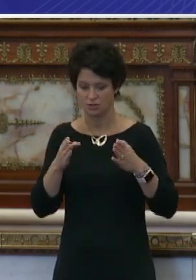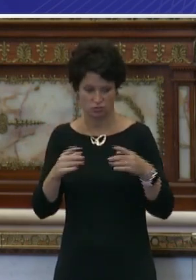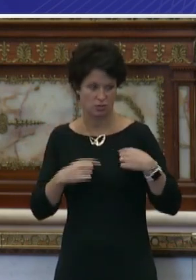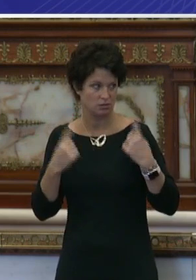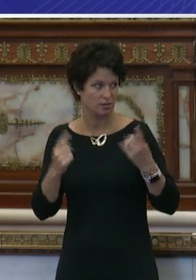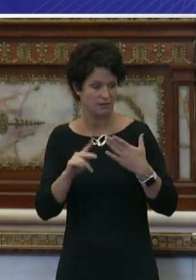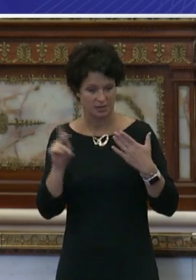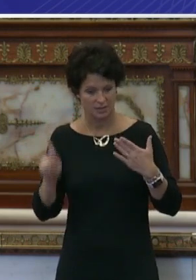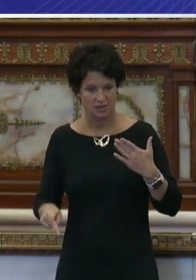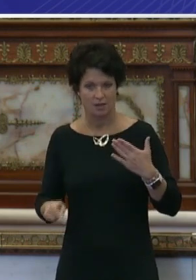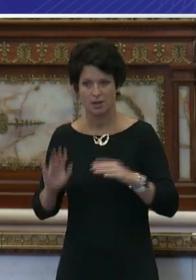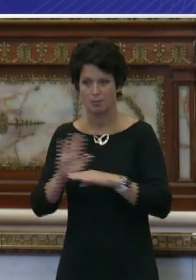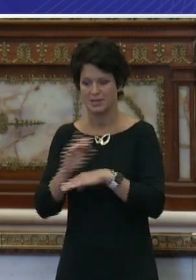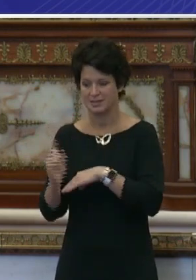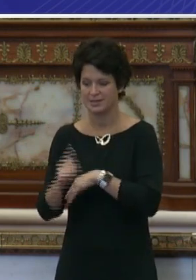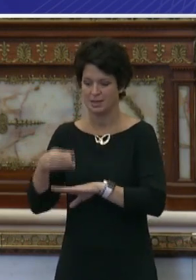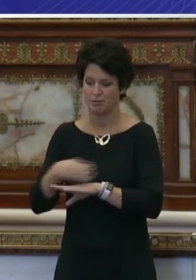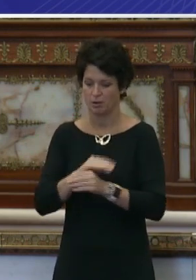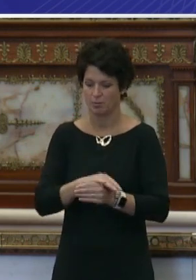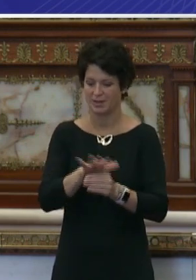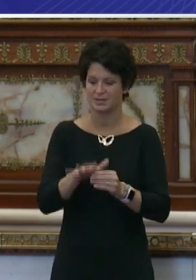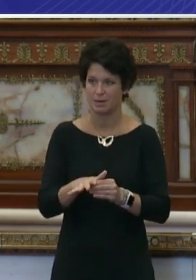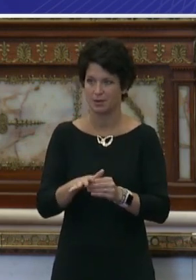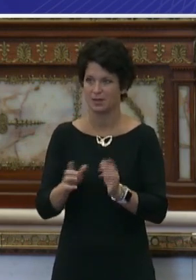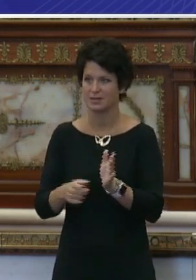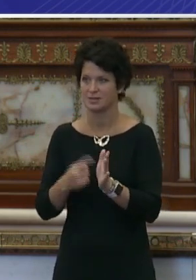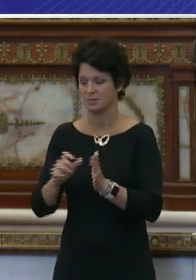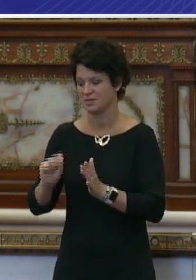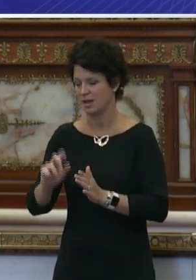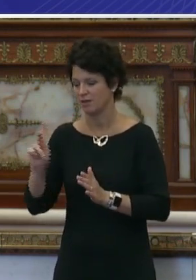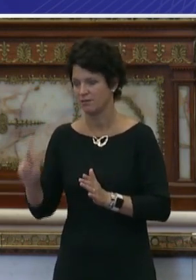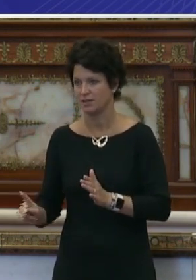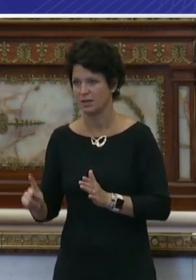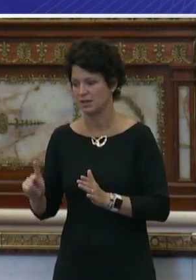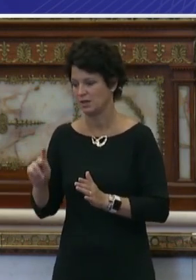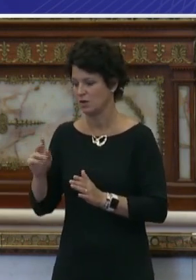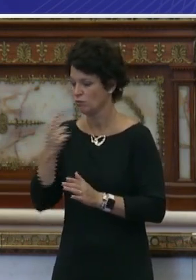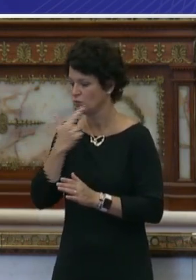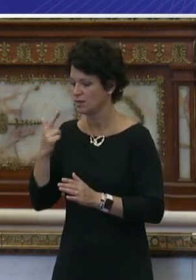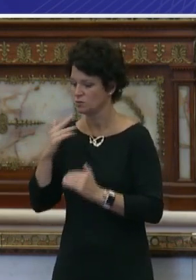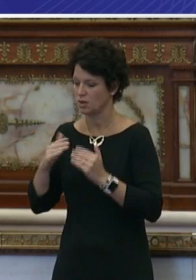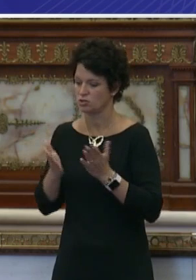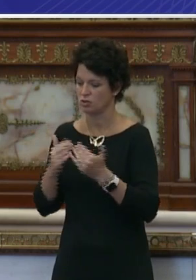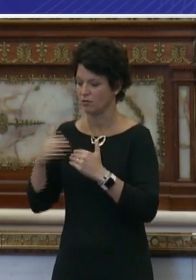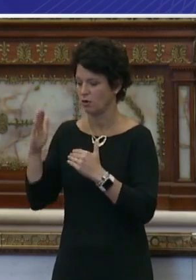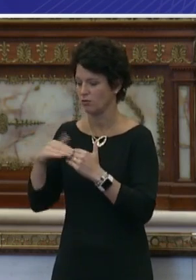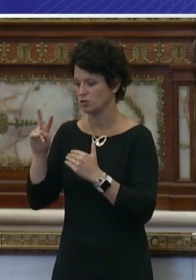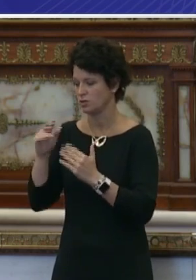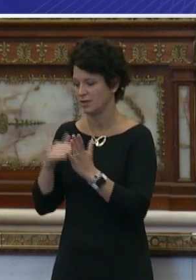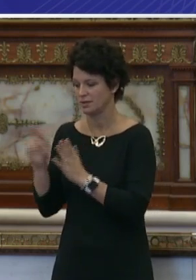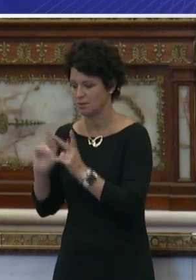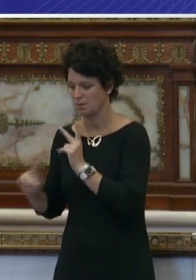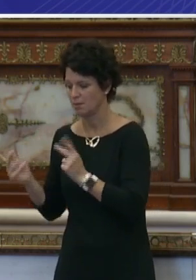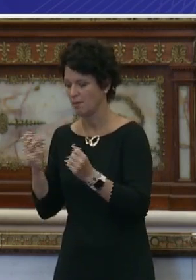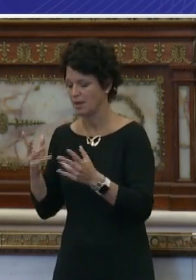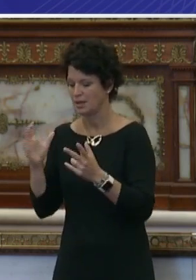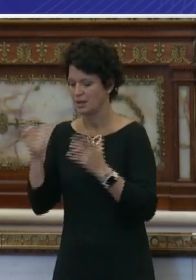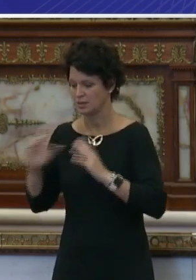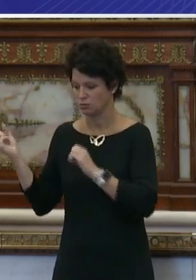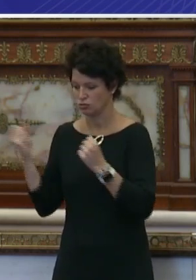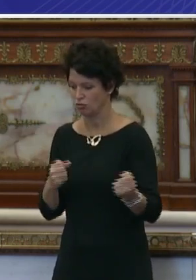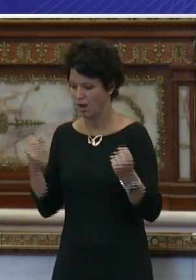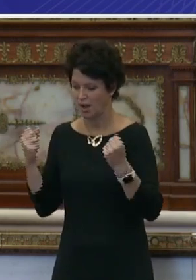and on a busy day before the pandemic, sometimes the South Philly Barbacoa would serve over 2,000 people in a day. Many of our customers drive from out of